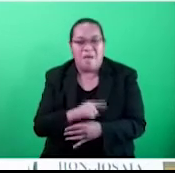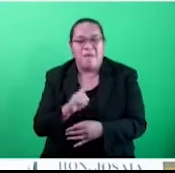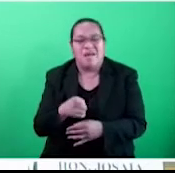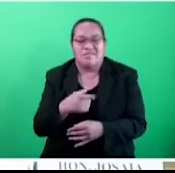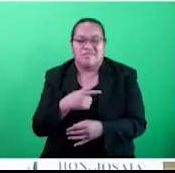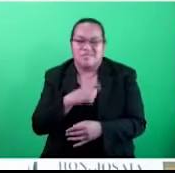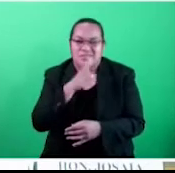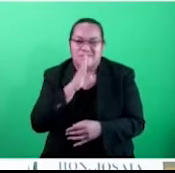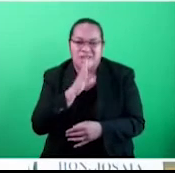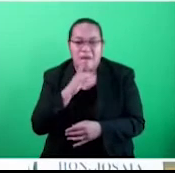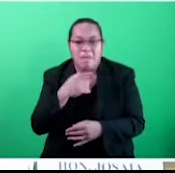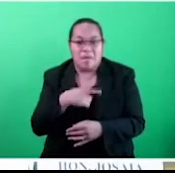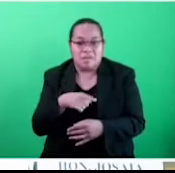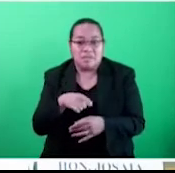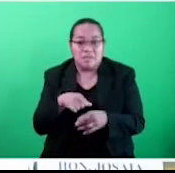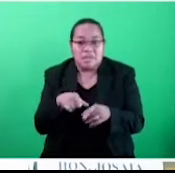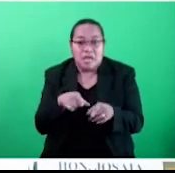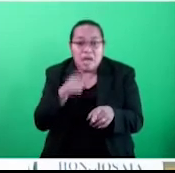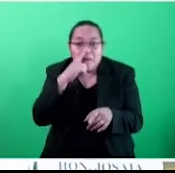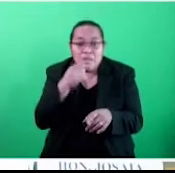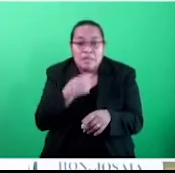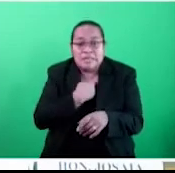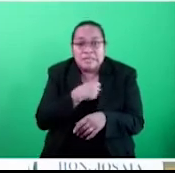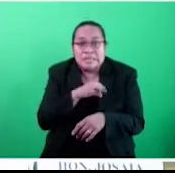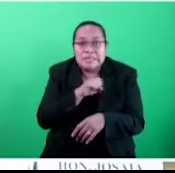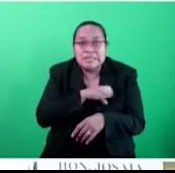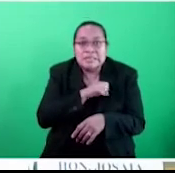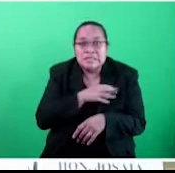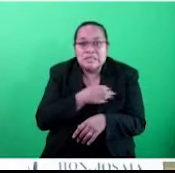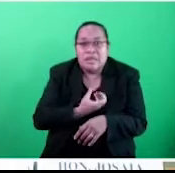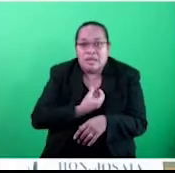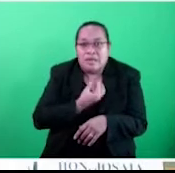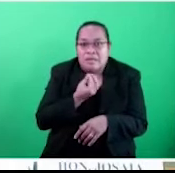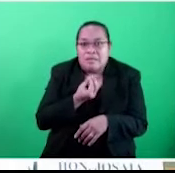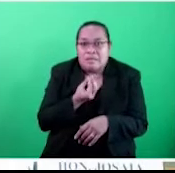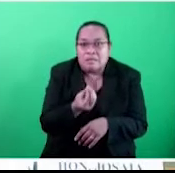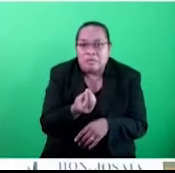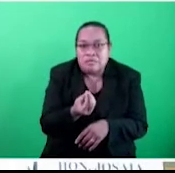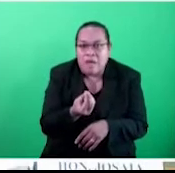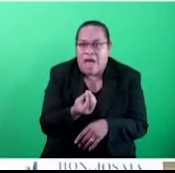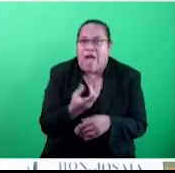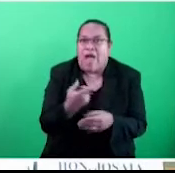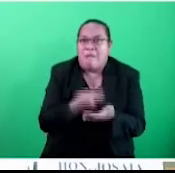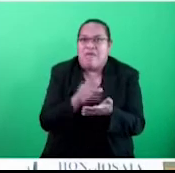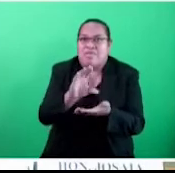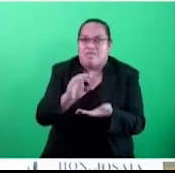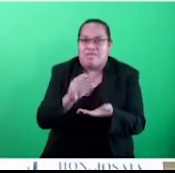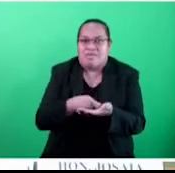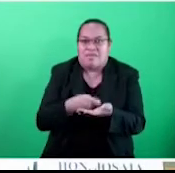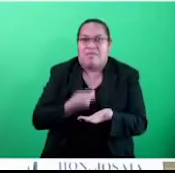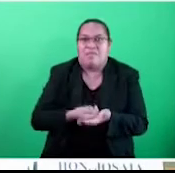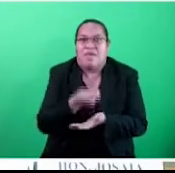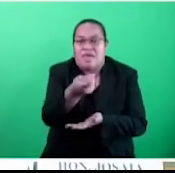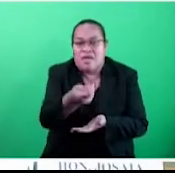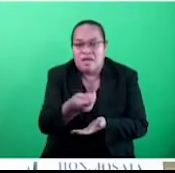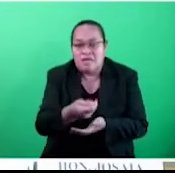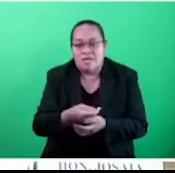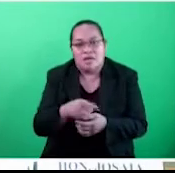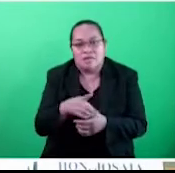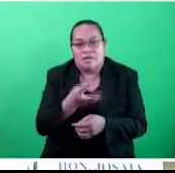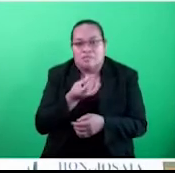of fear of perhaps repercussions or because some of these lawyers have threatened them, do not come forward and actually lodge those